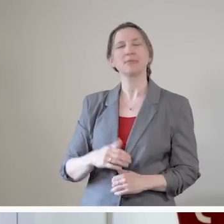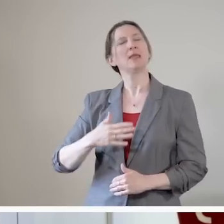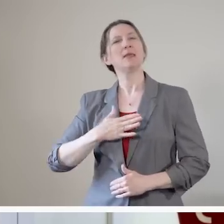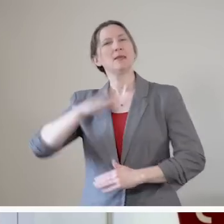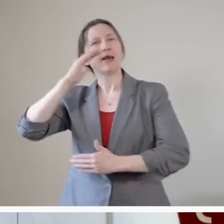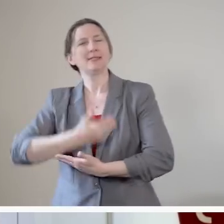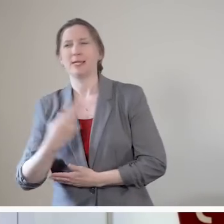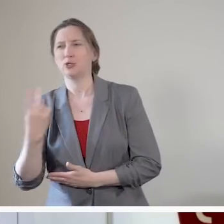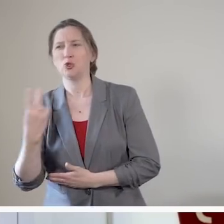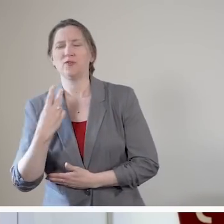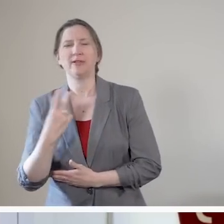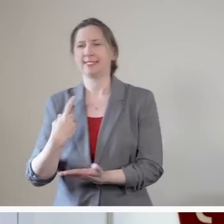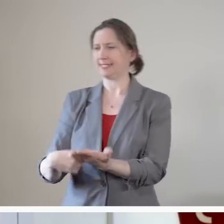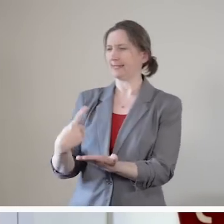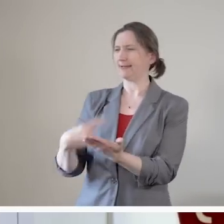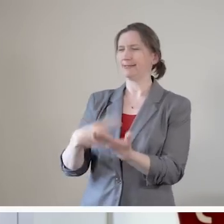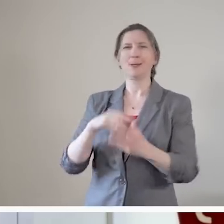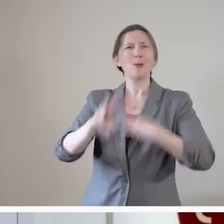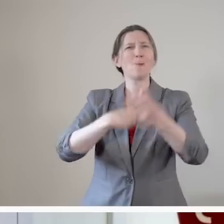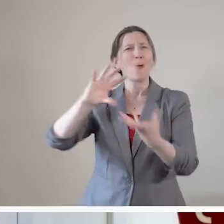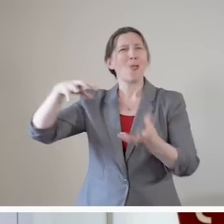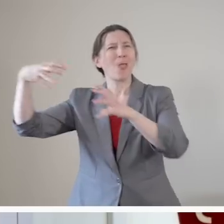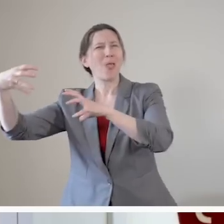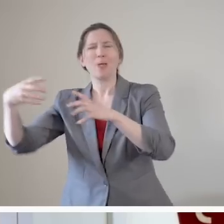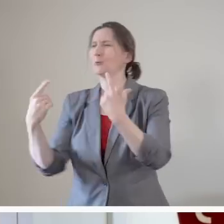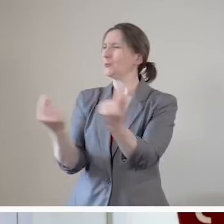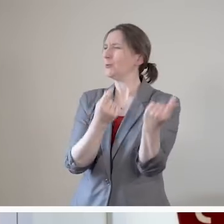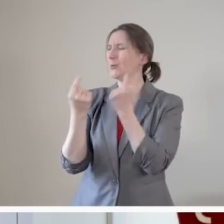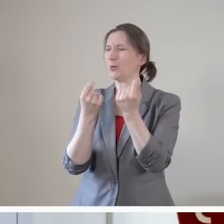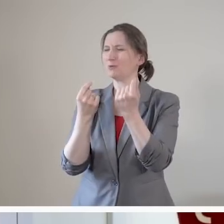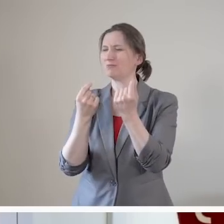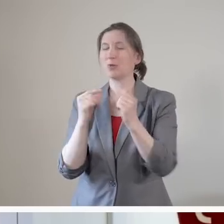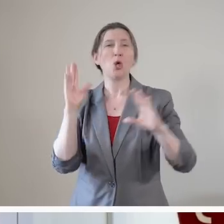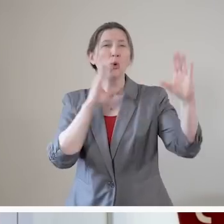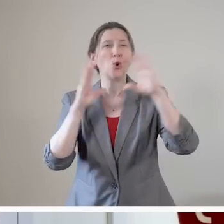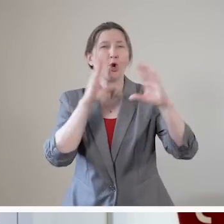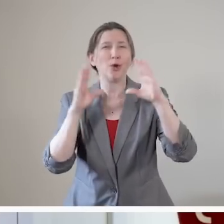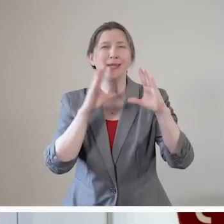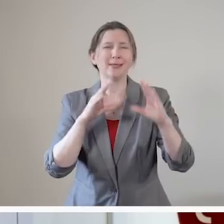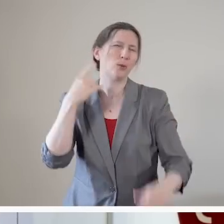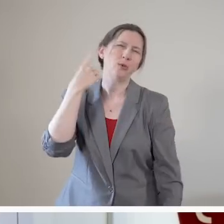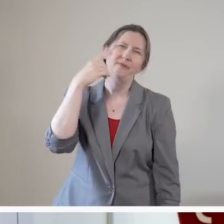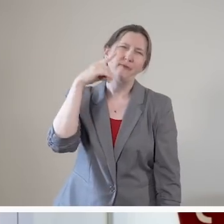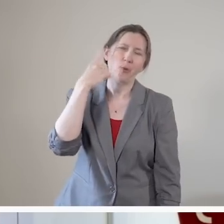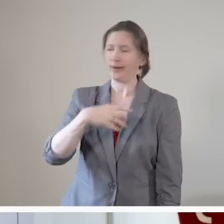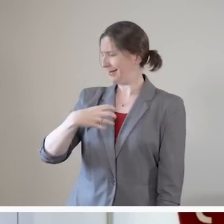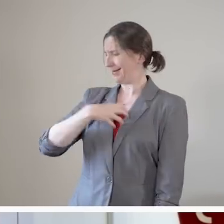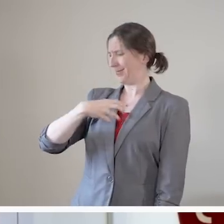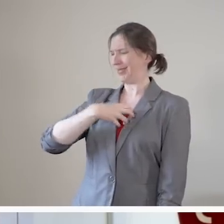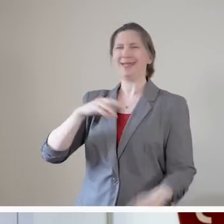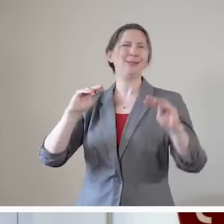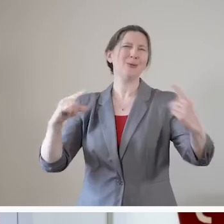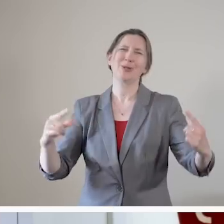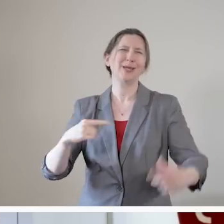Worrying probably doesn't help. Complaining doesn't help. Plus, everybody hates